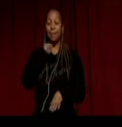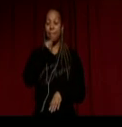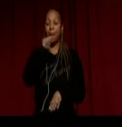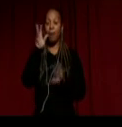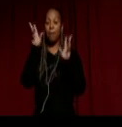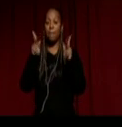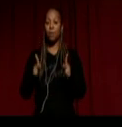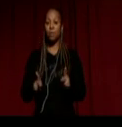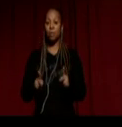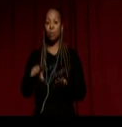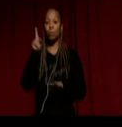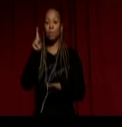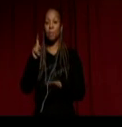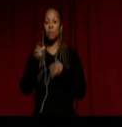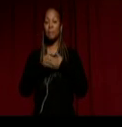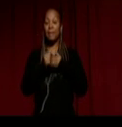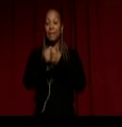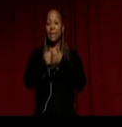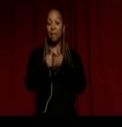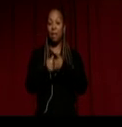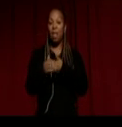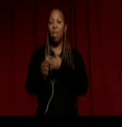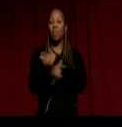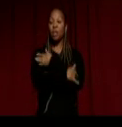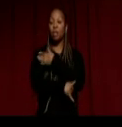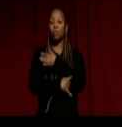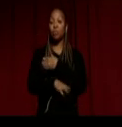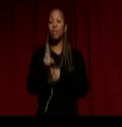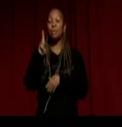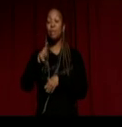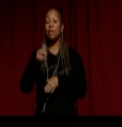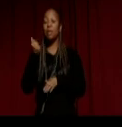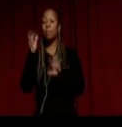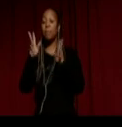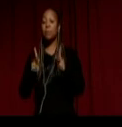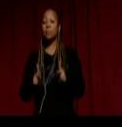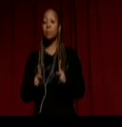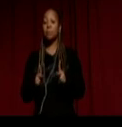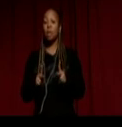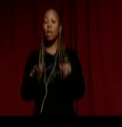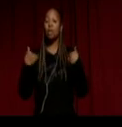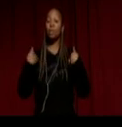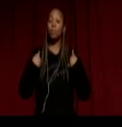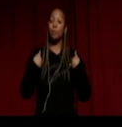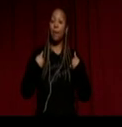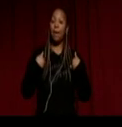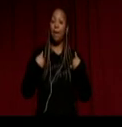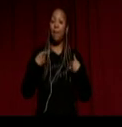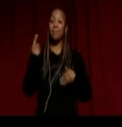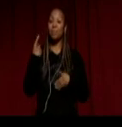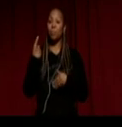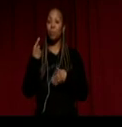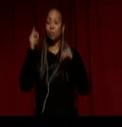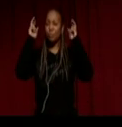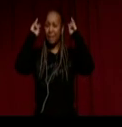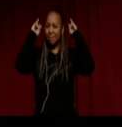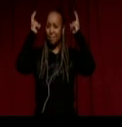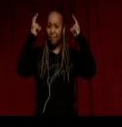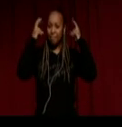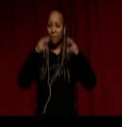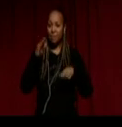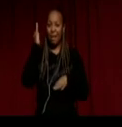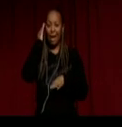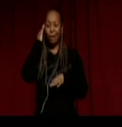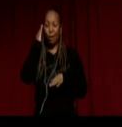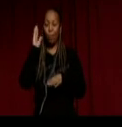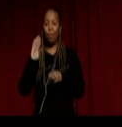I am not a person that is supposed to be leading this country right now. You need someone else. So when you have someone who is making statements, I know more